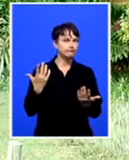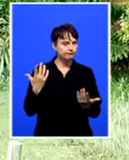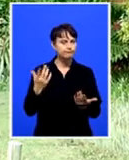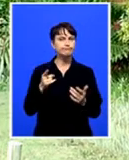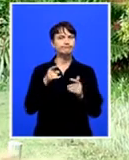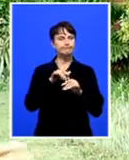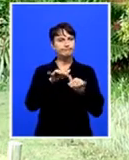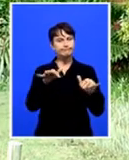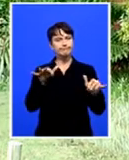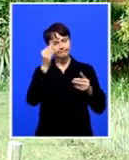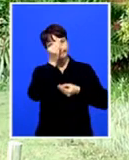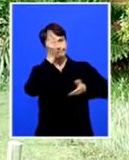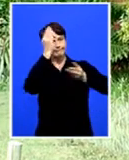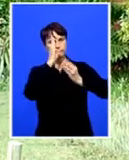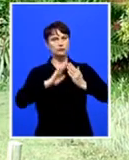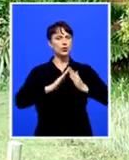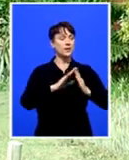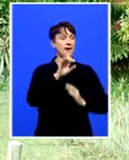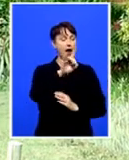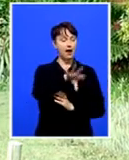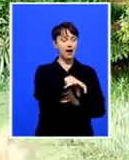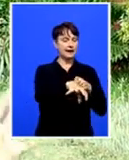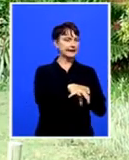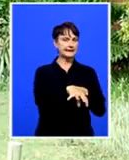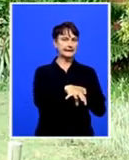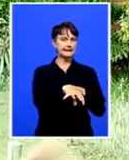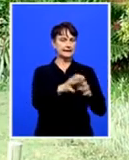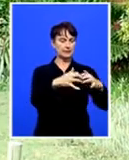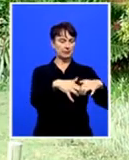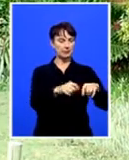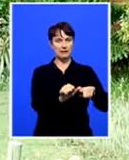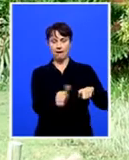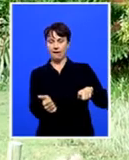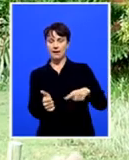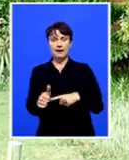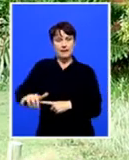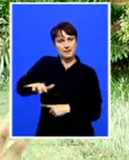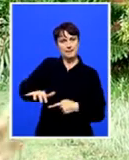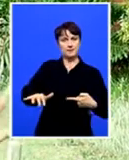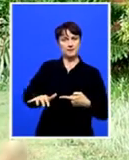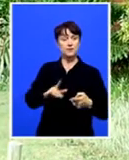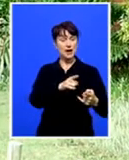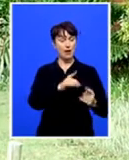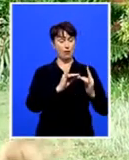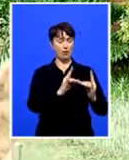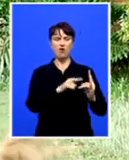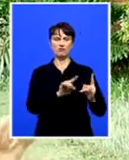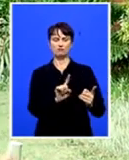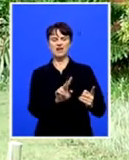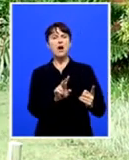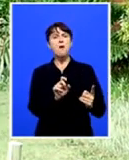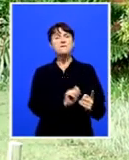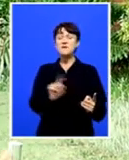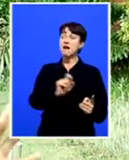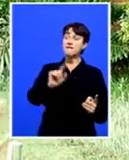as possible of that change in the voting station. But they have said it's not too far from the original community hall, so the initial voters will